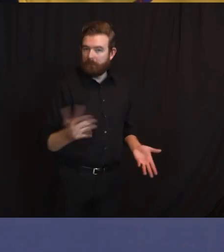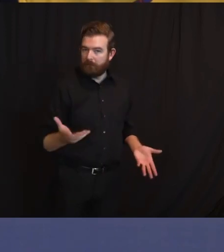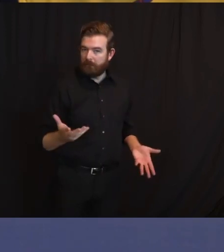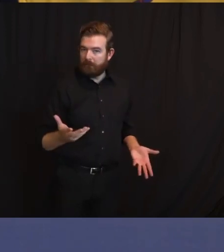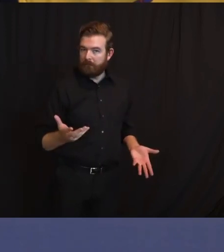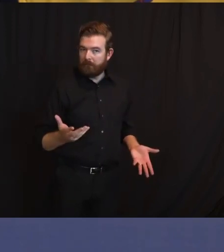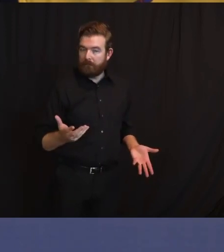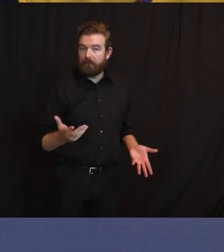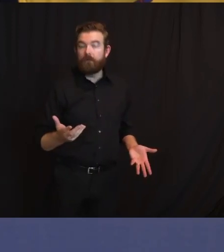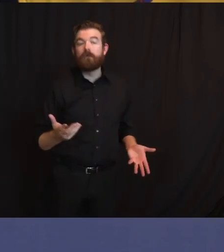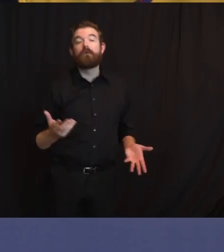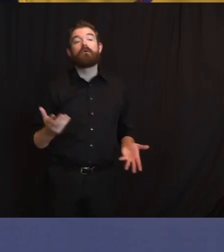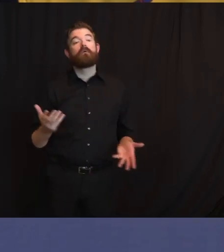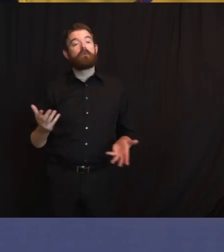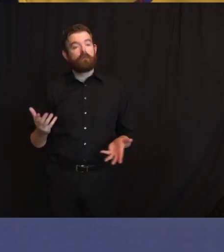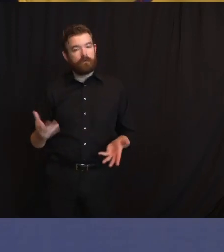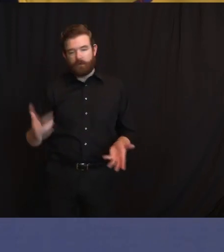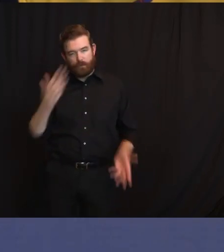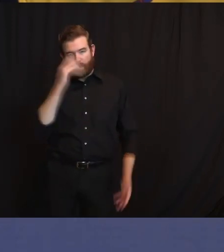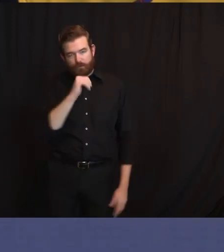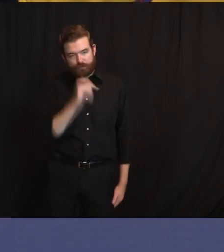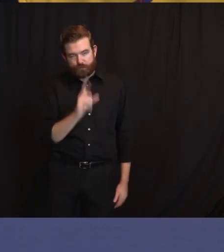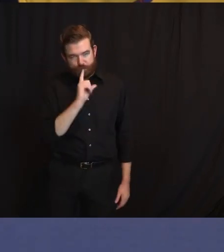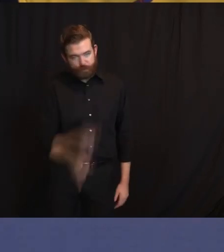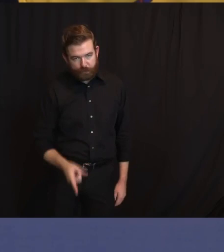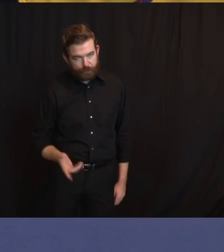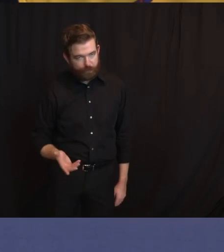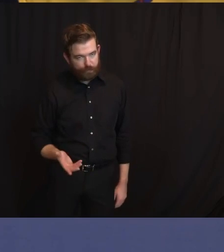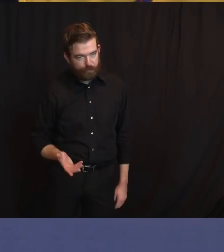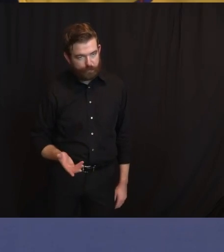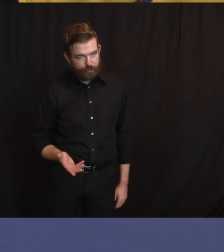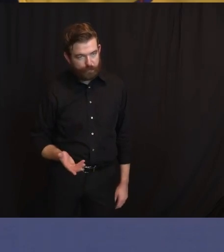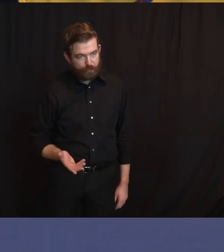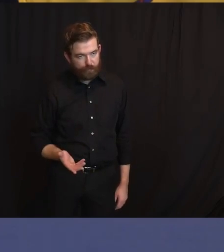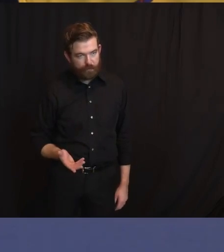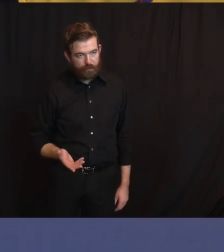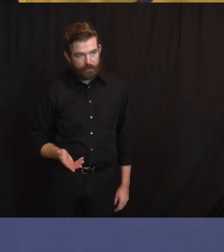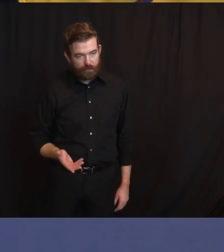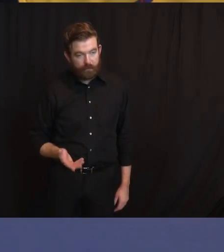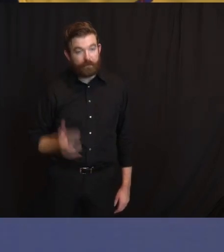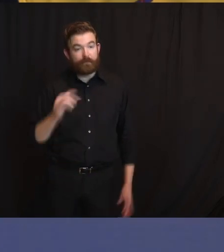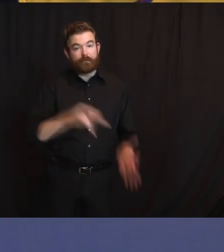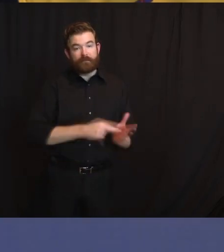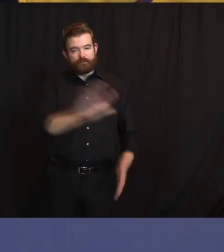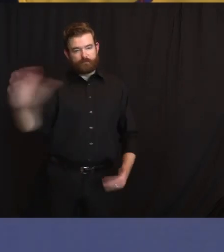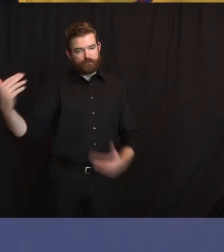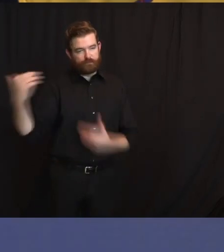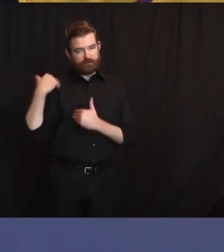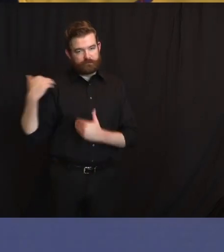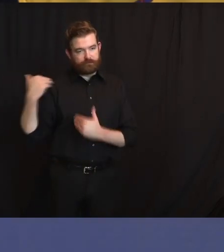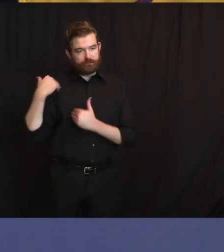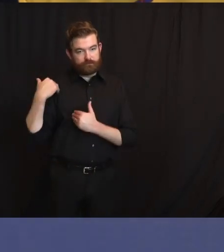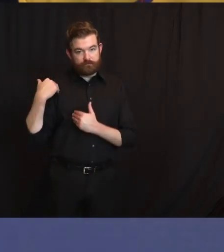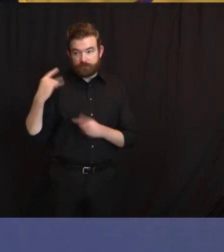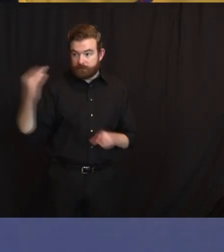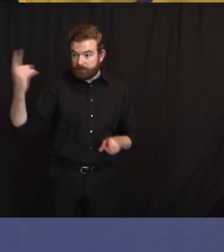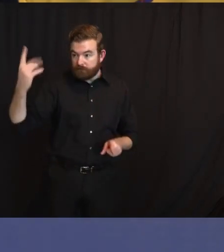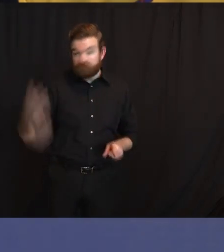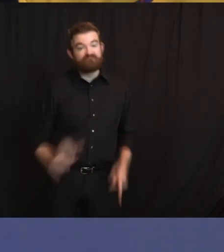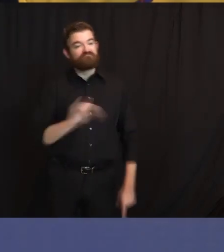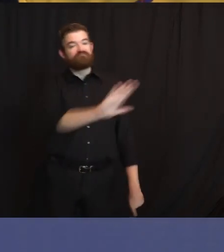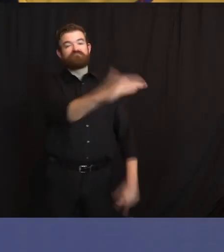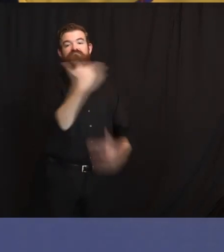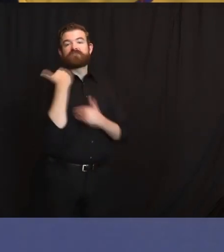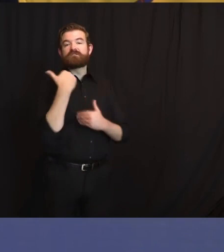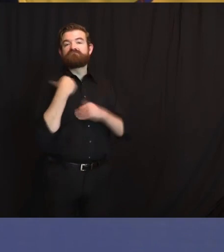know that that's not true, that's blood on their hands, man. I don't know how you can live with yourself. So, folks, I would just say this. I don't